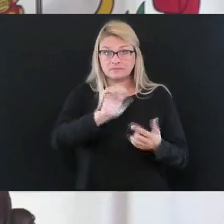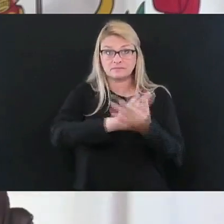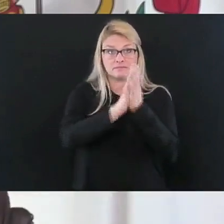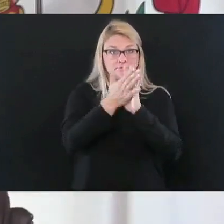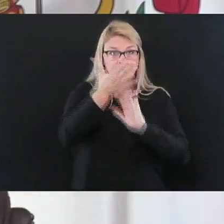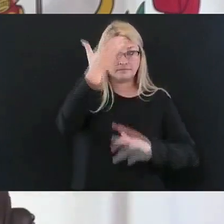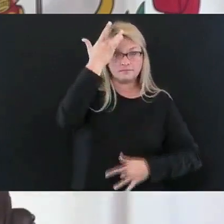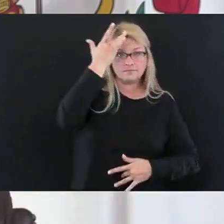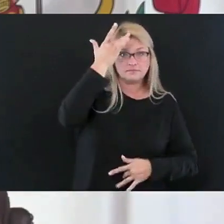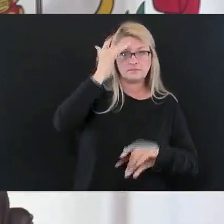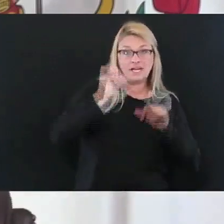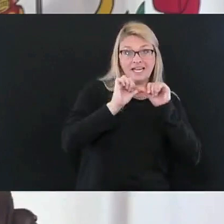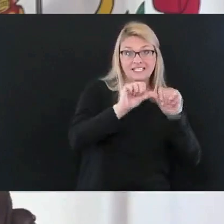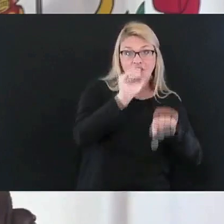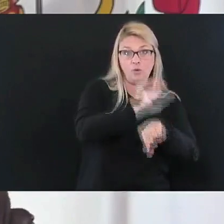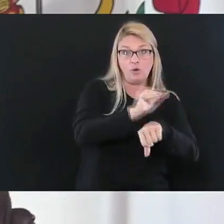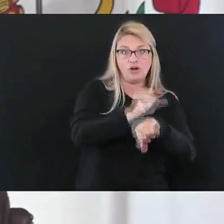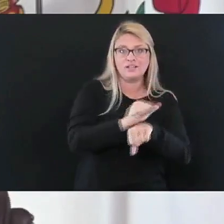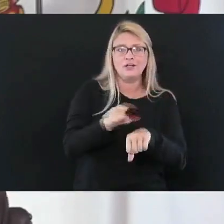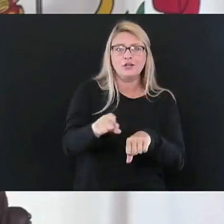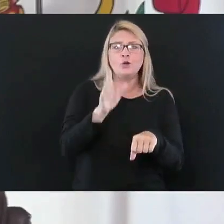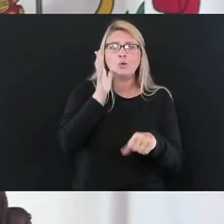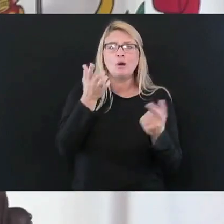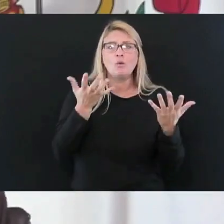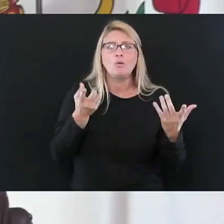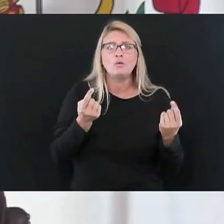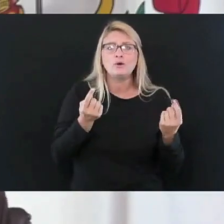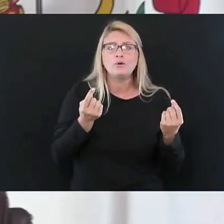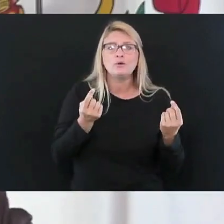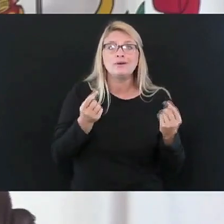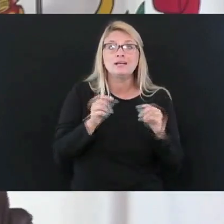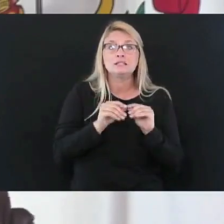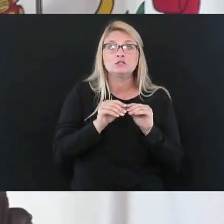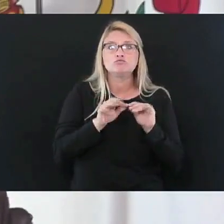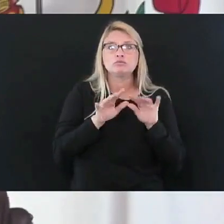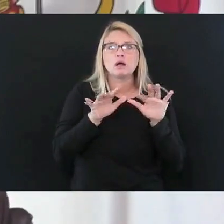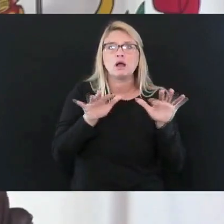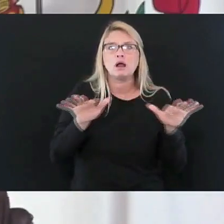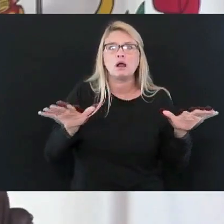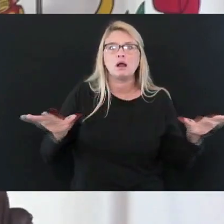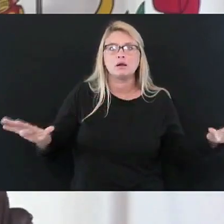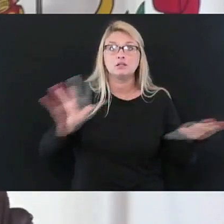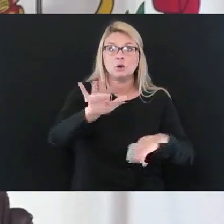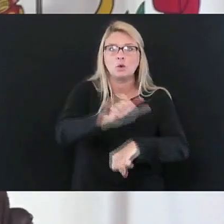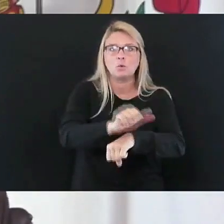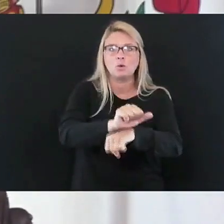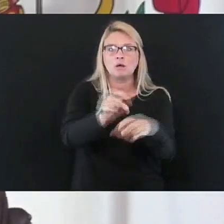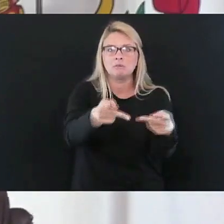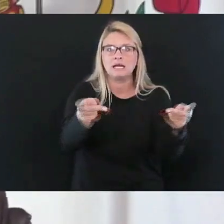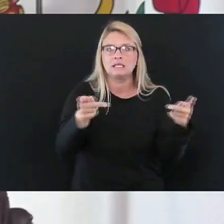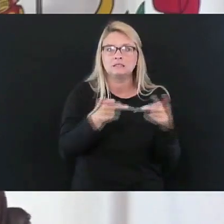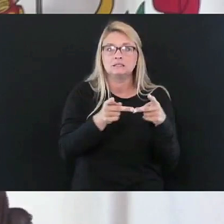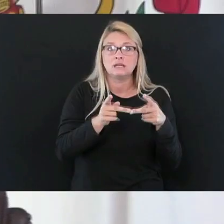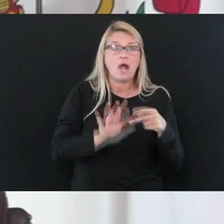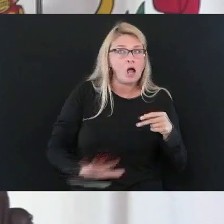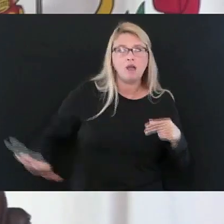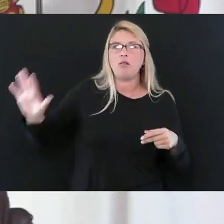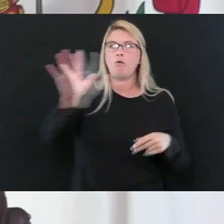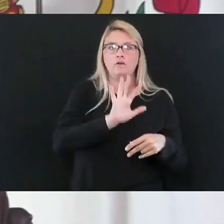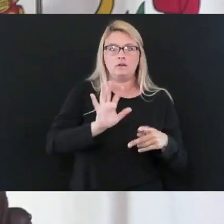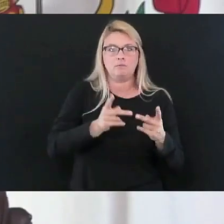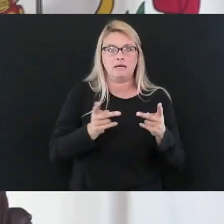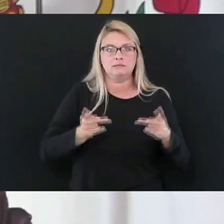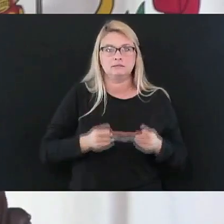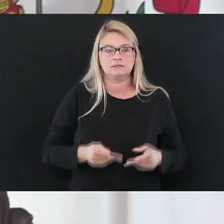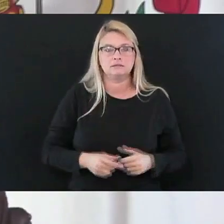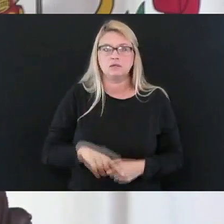to work, you're going to spread it all over the universe. You know, we've got to stop it.